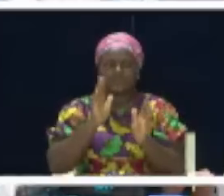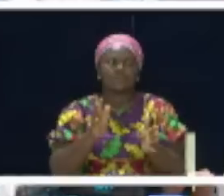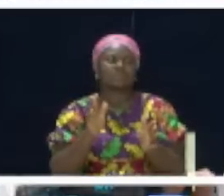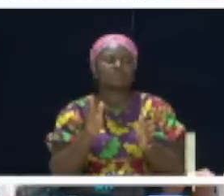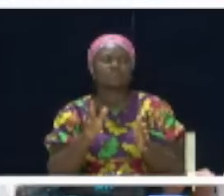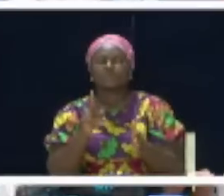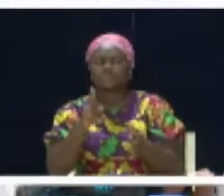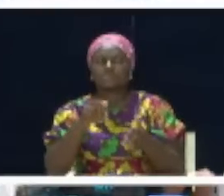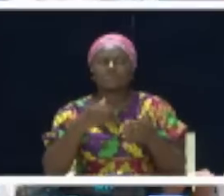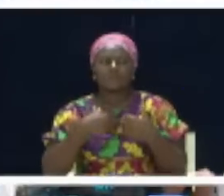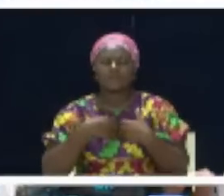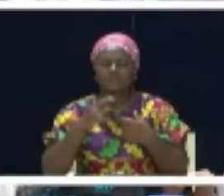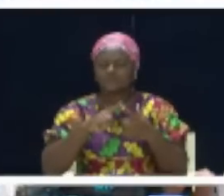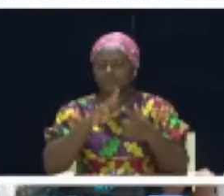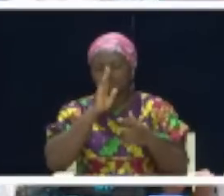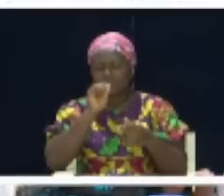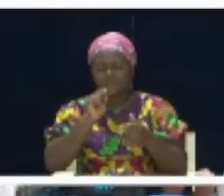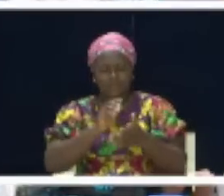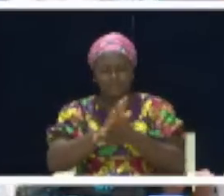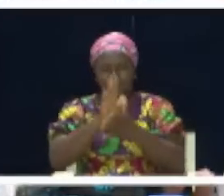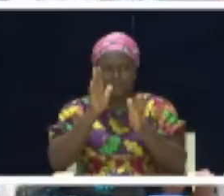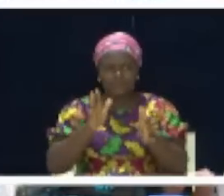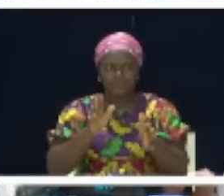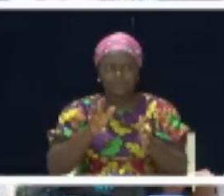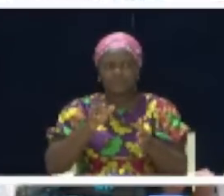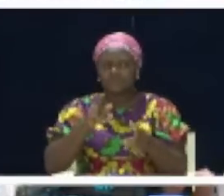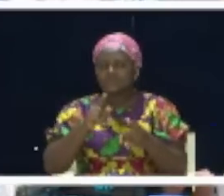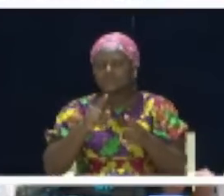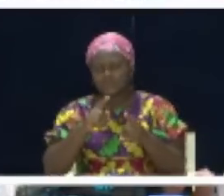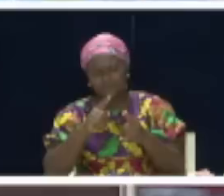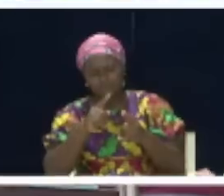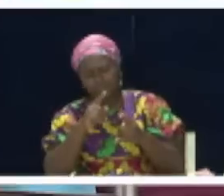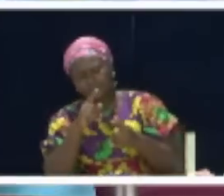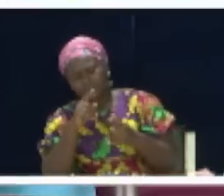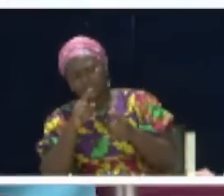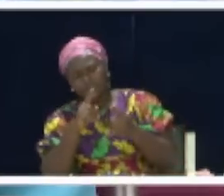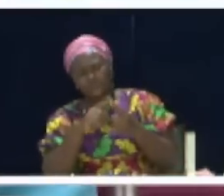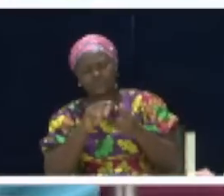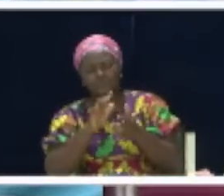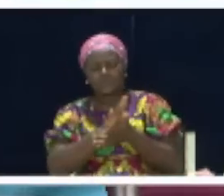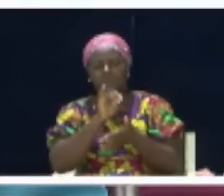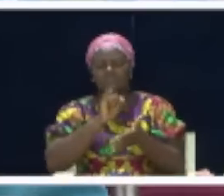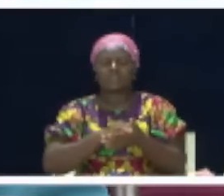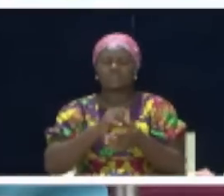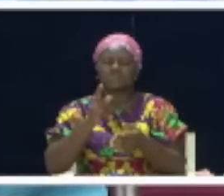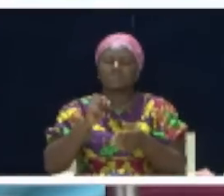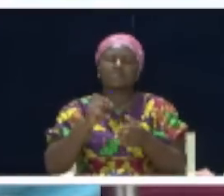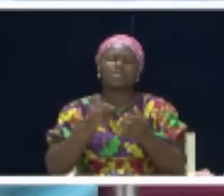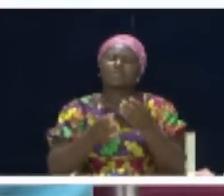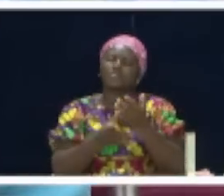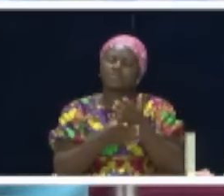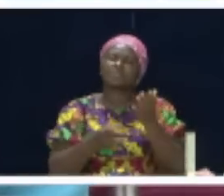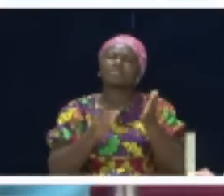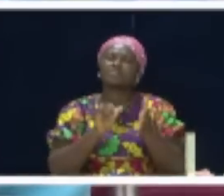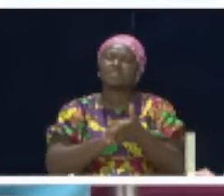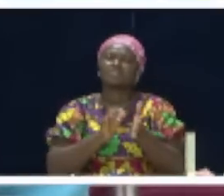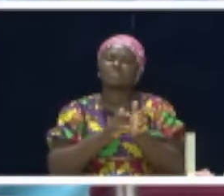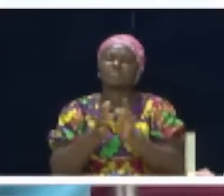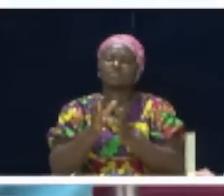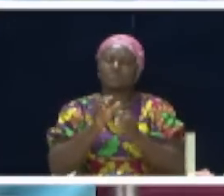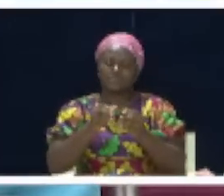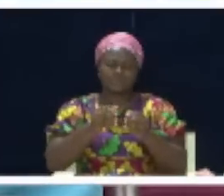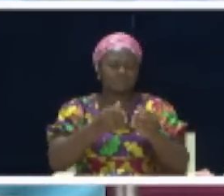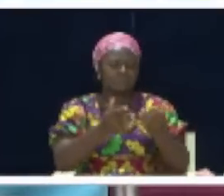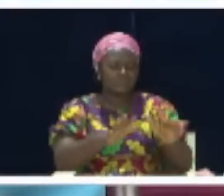You have to be a believer to believe that the blood that Jesus shed at Calvary is still available to wash away your sins.